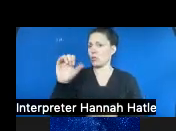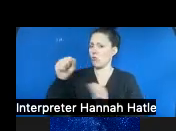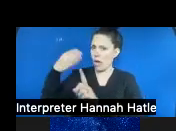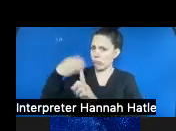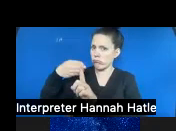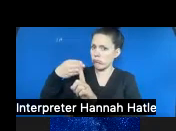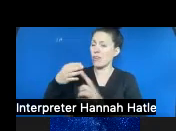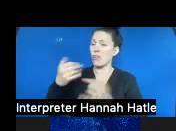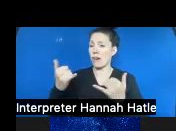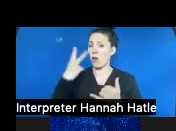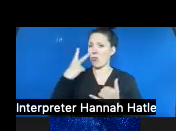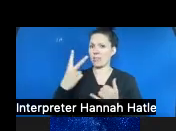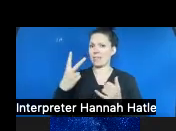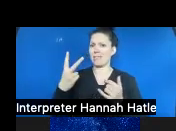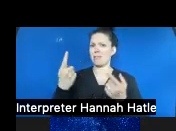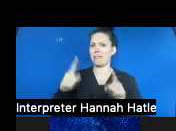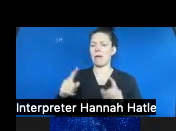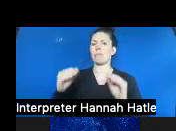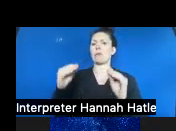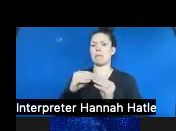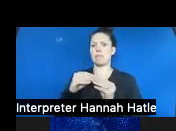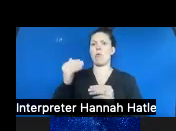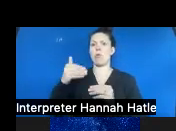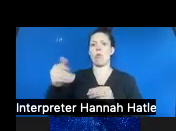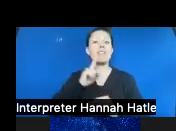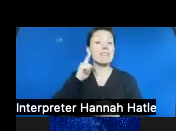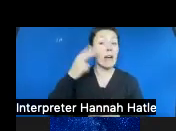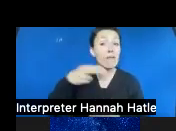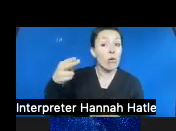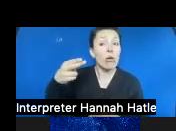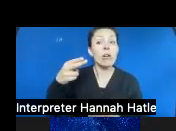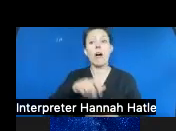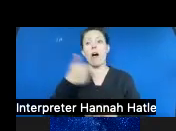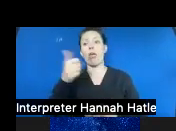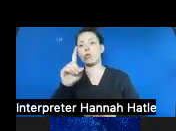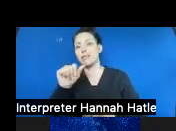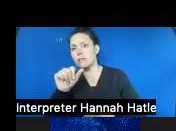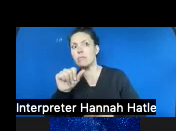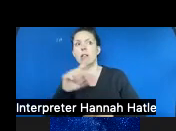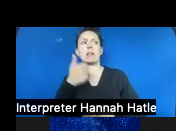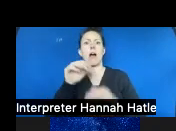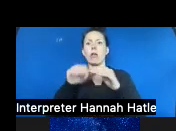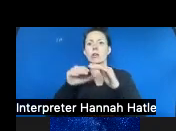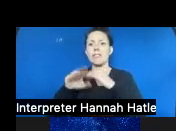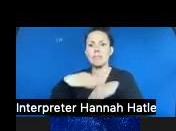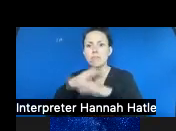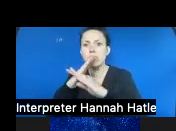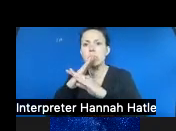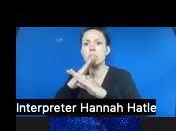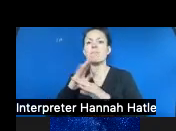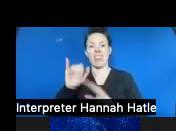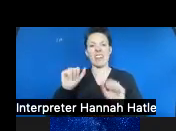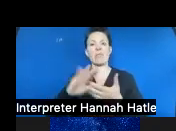a lot more of is deaf and hard of hearing, disabilities, other accessibility barriers become